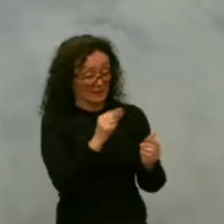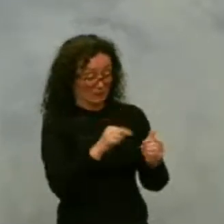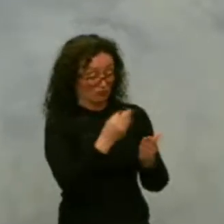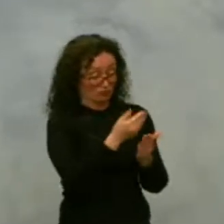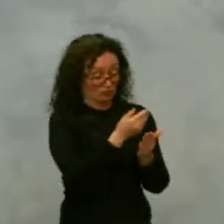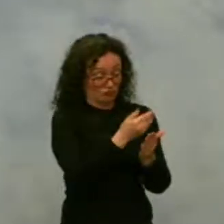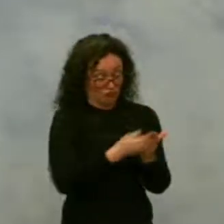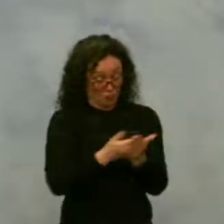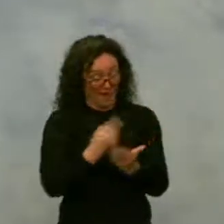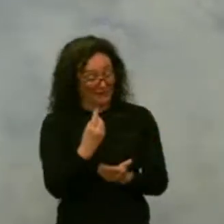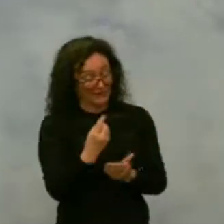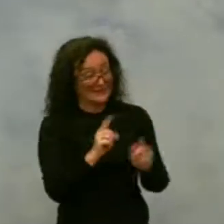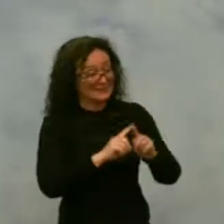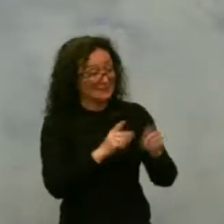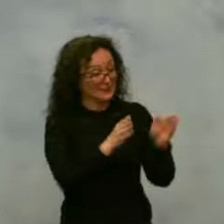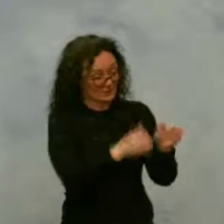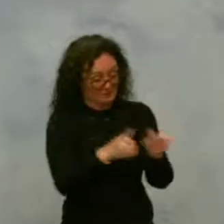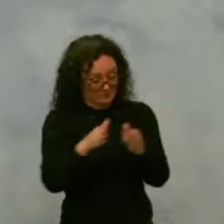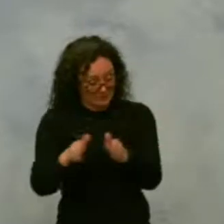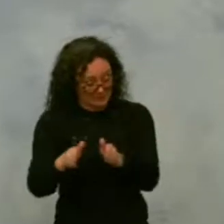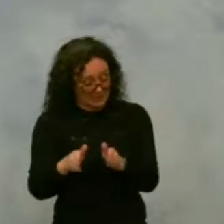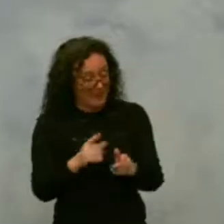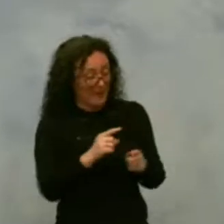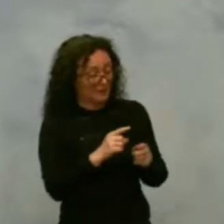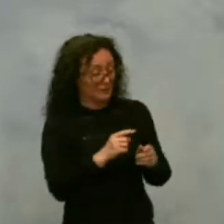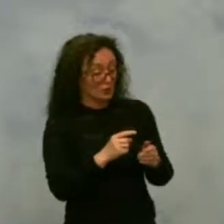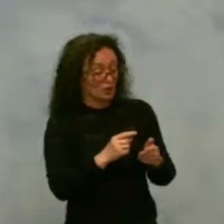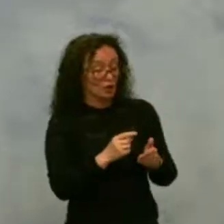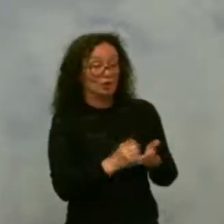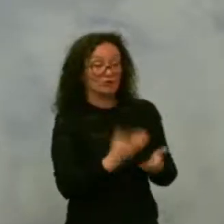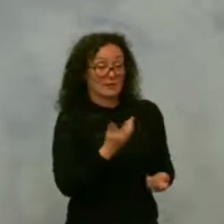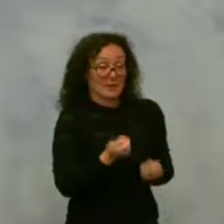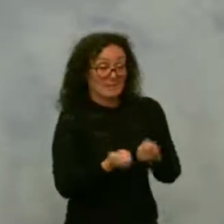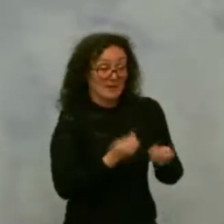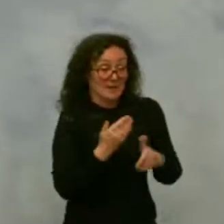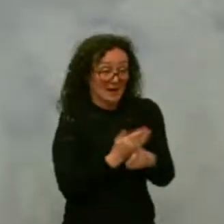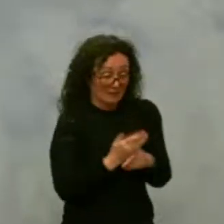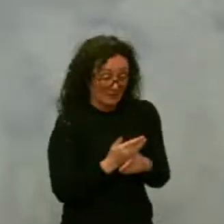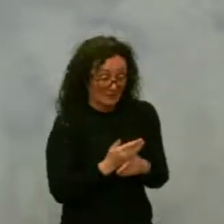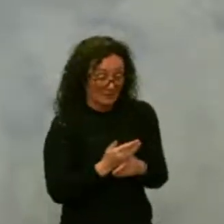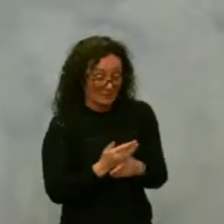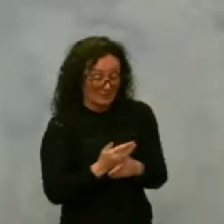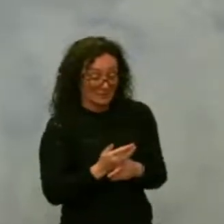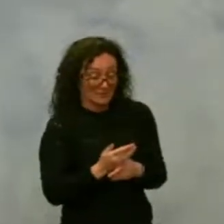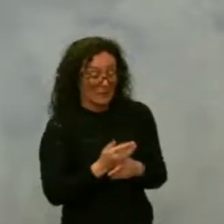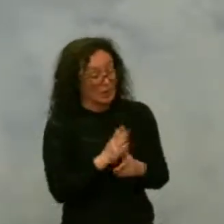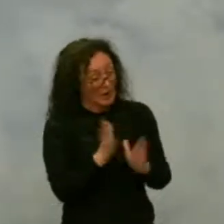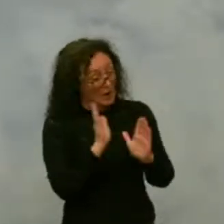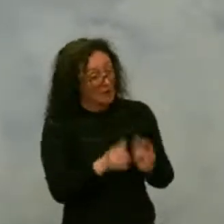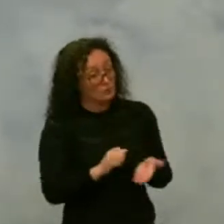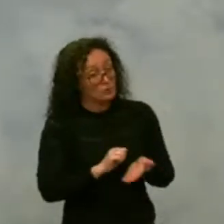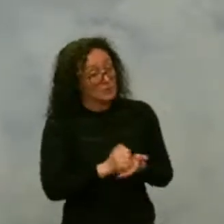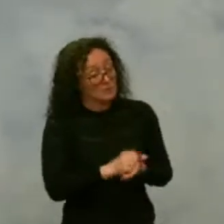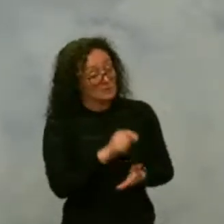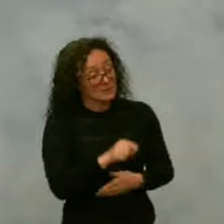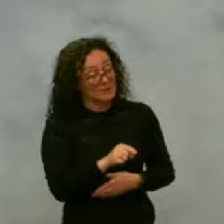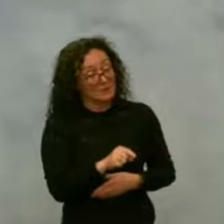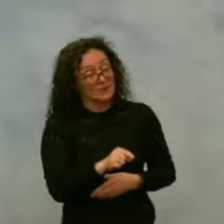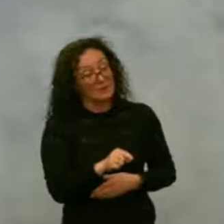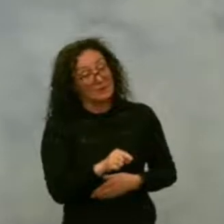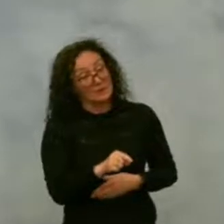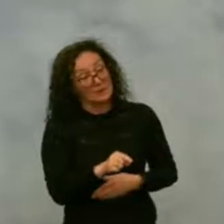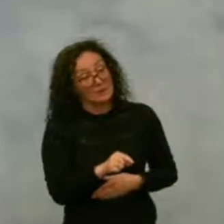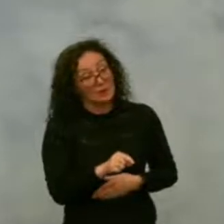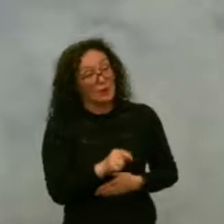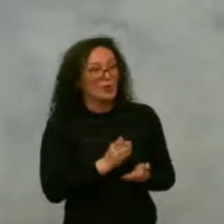covers our Treasury Management activity, and we're required to publish a report on this through our Code